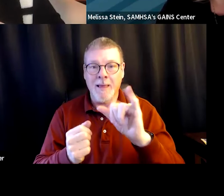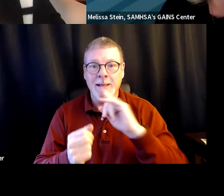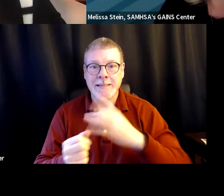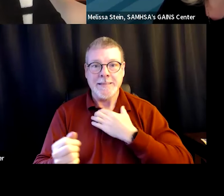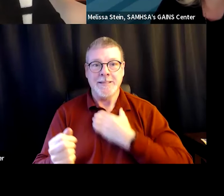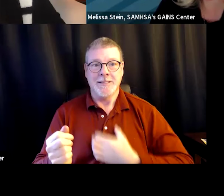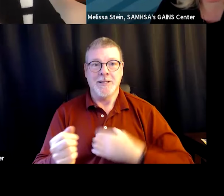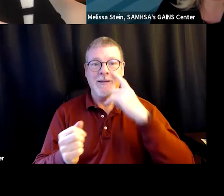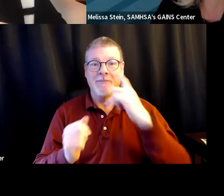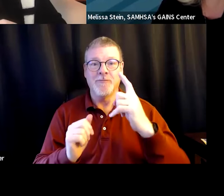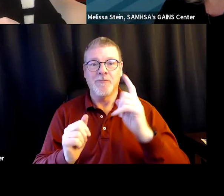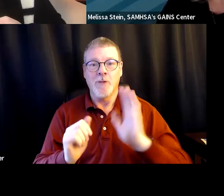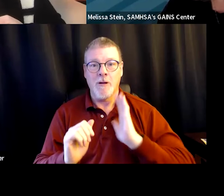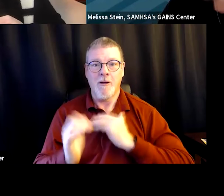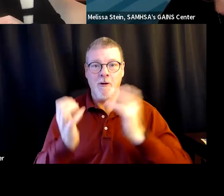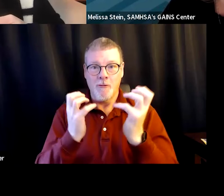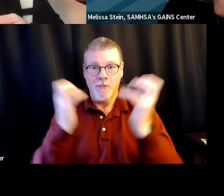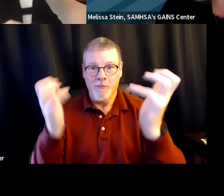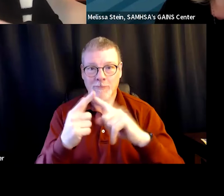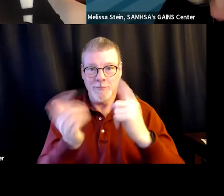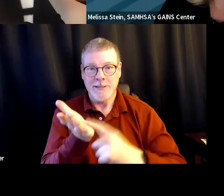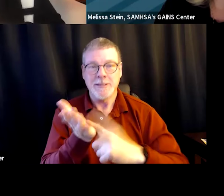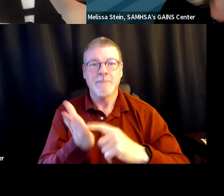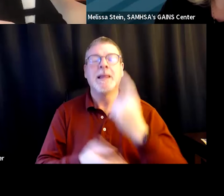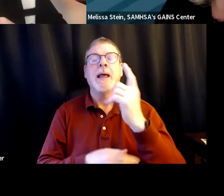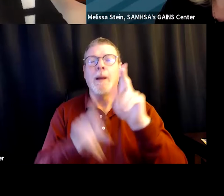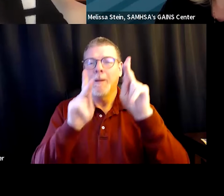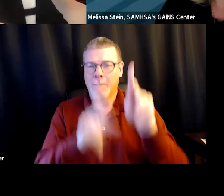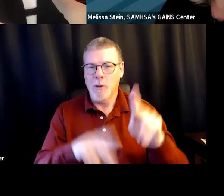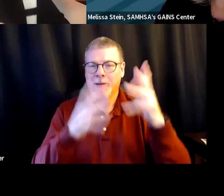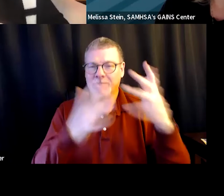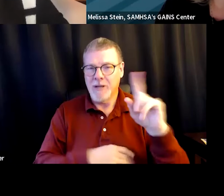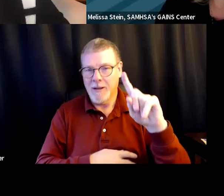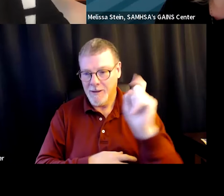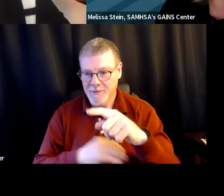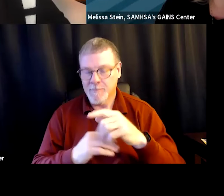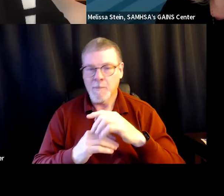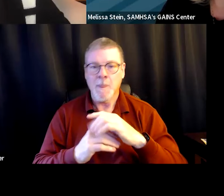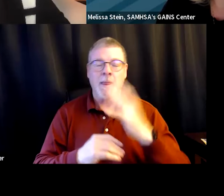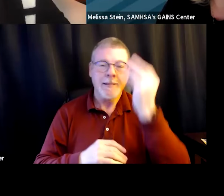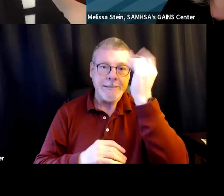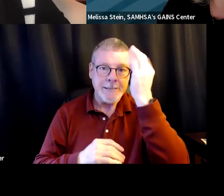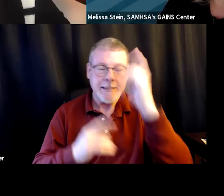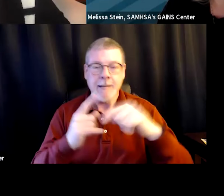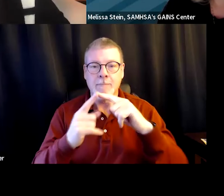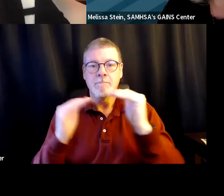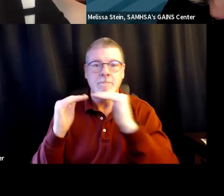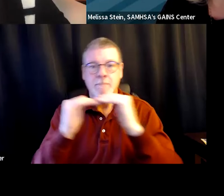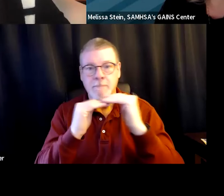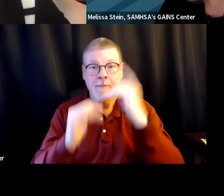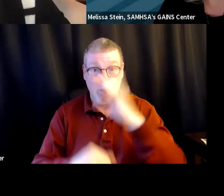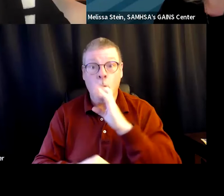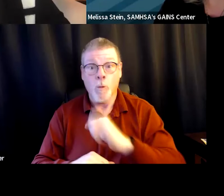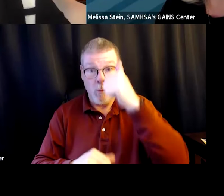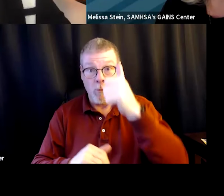of our audience to discuss. Someone did ask, you know, particularly thinking about peer support for older